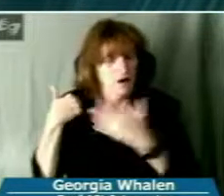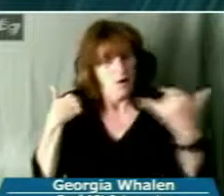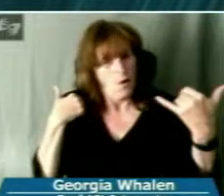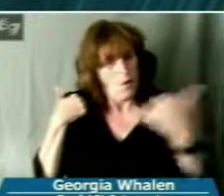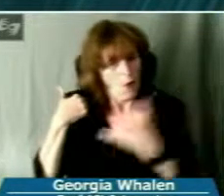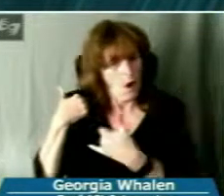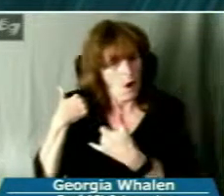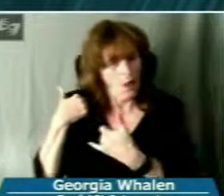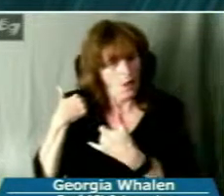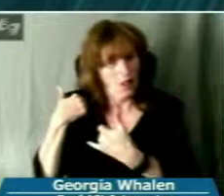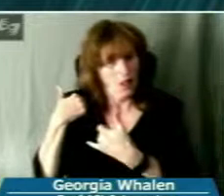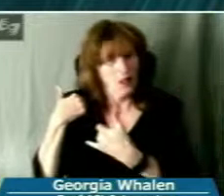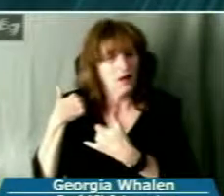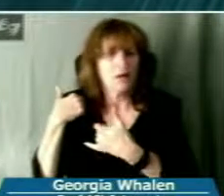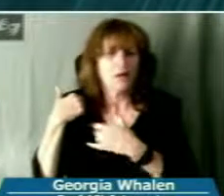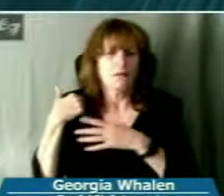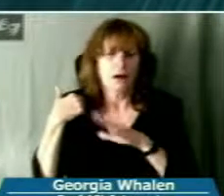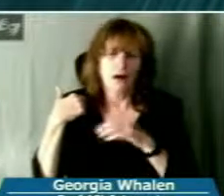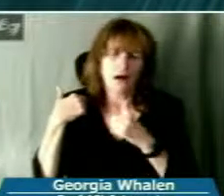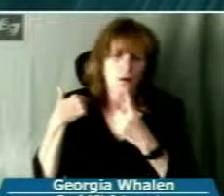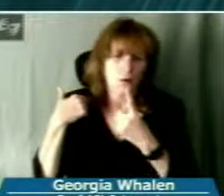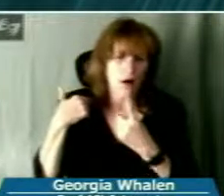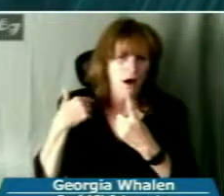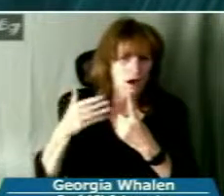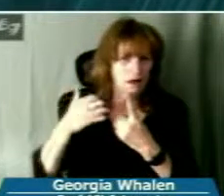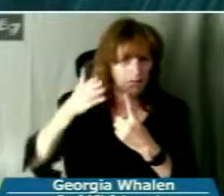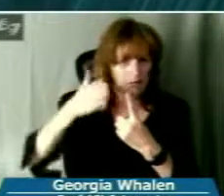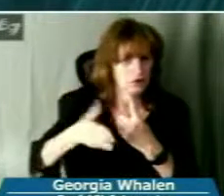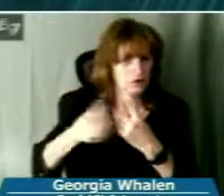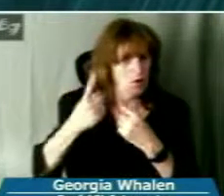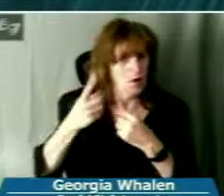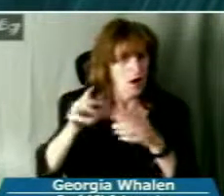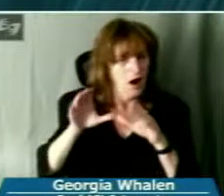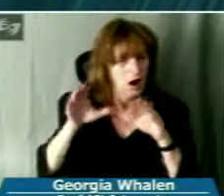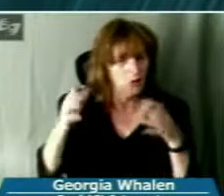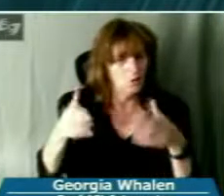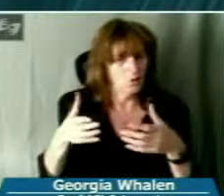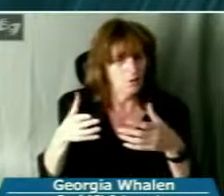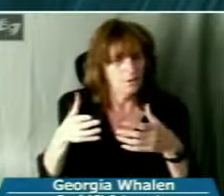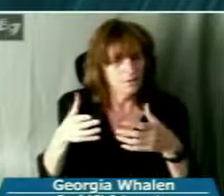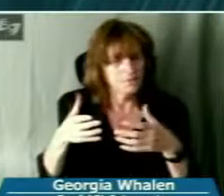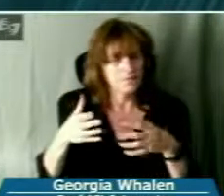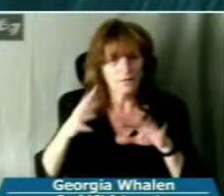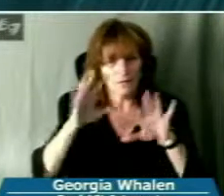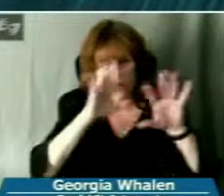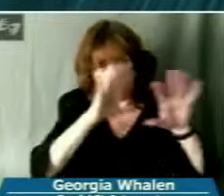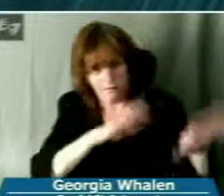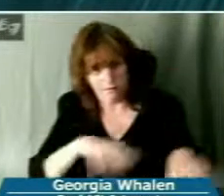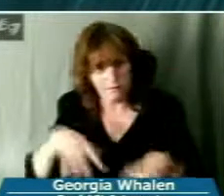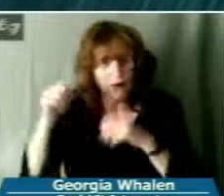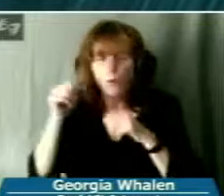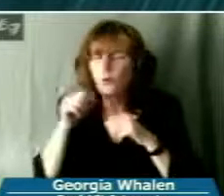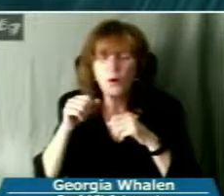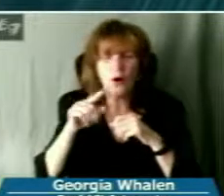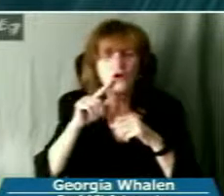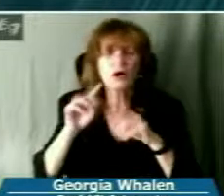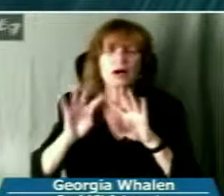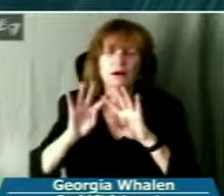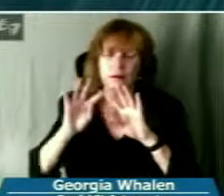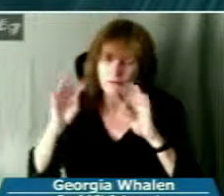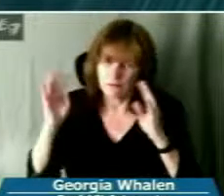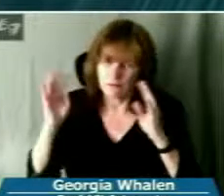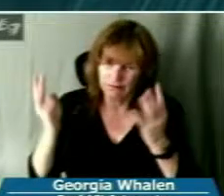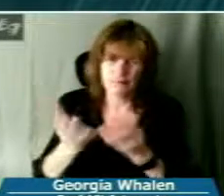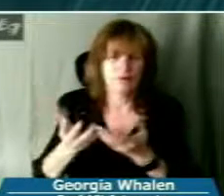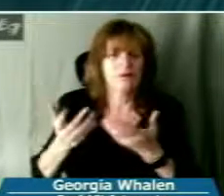entire operation, not so. It was a collective effort. And as you heard from Rob, the sense